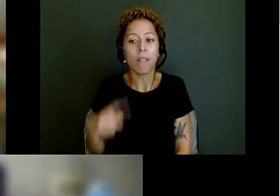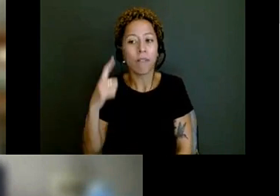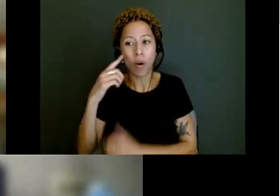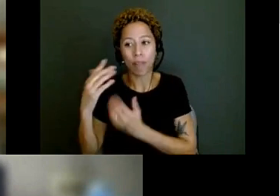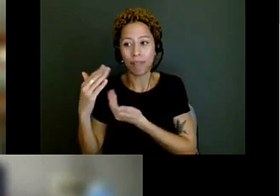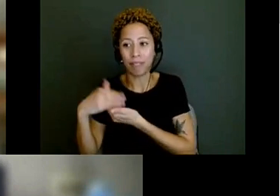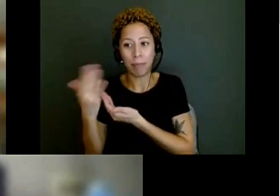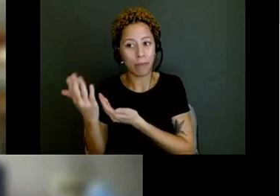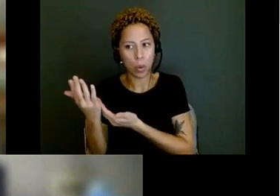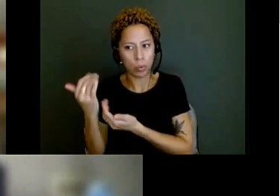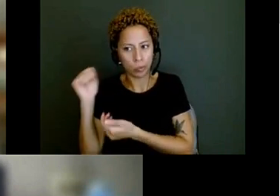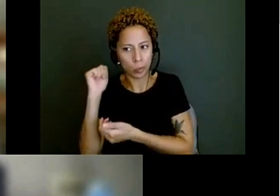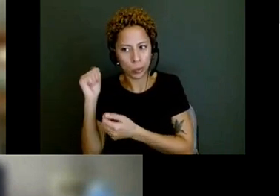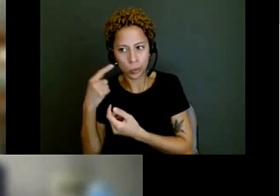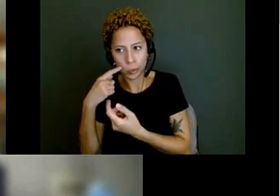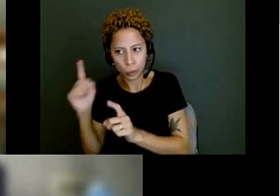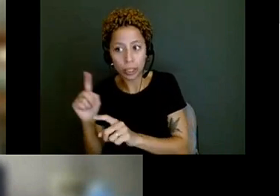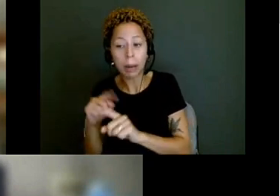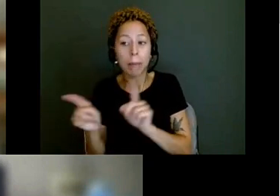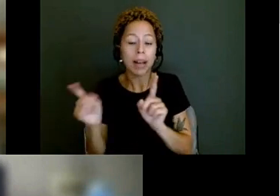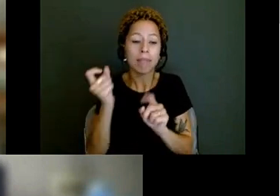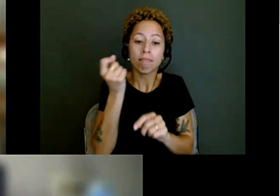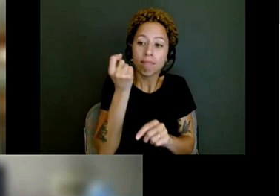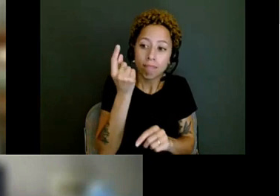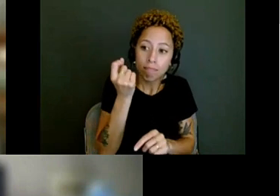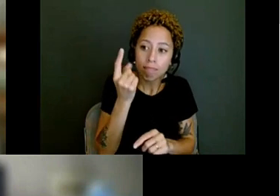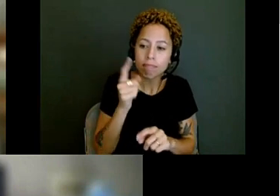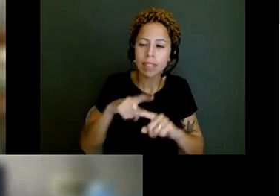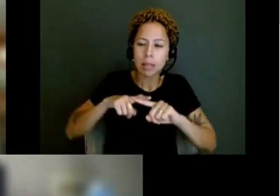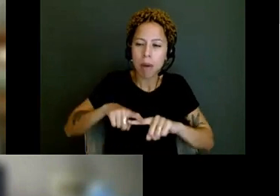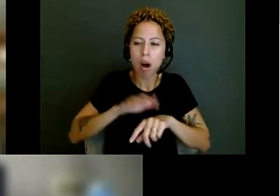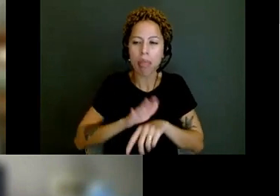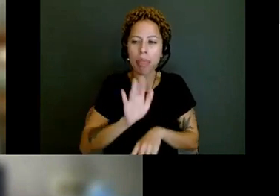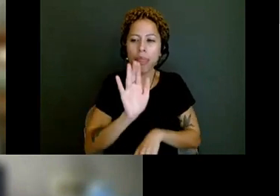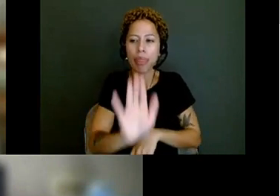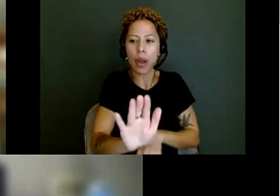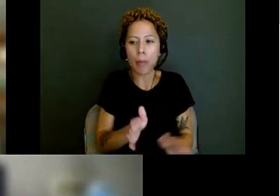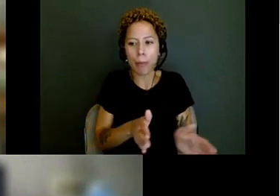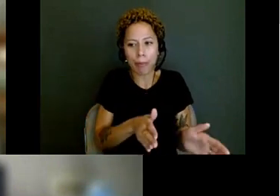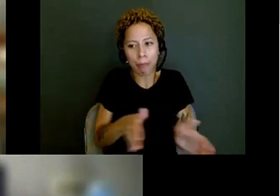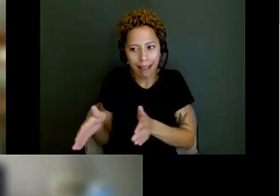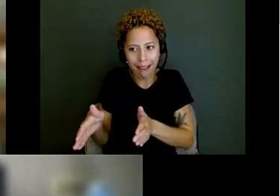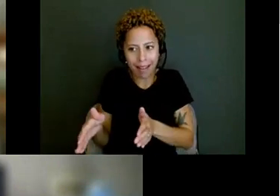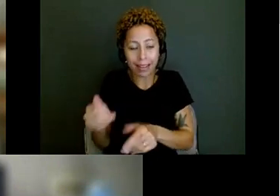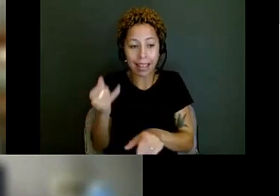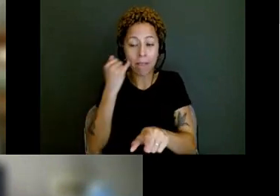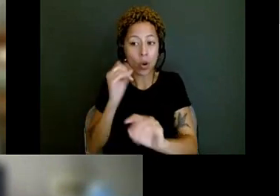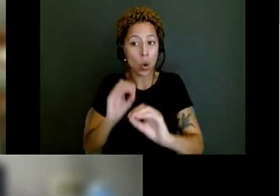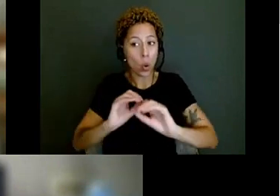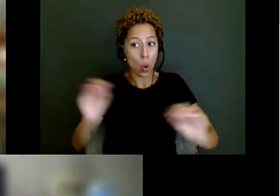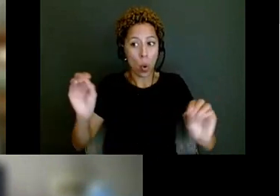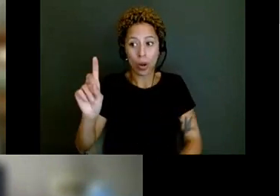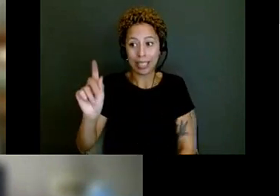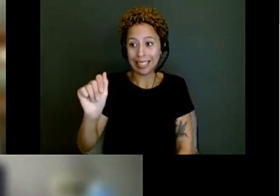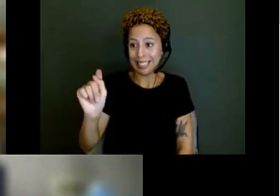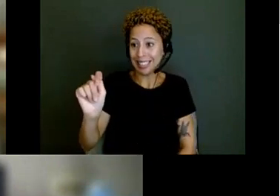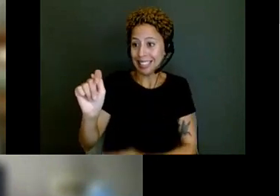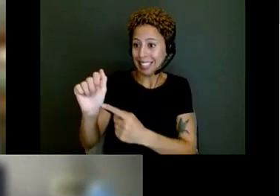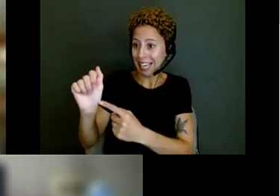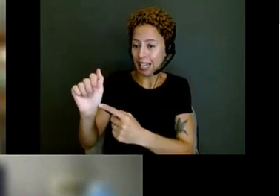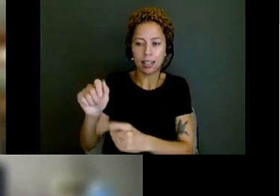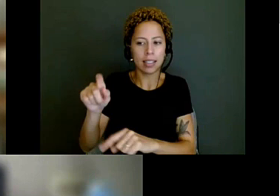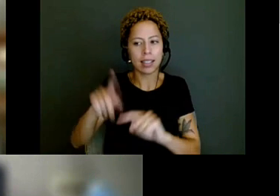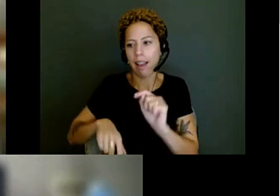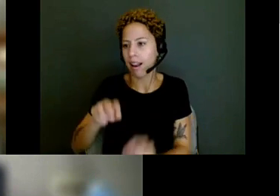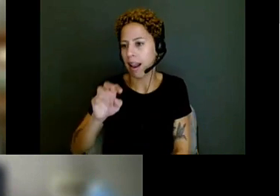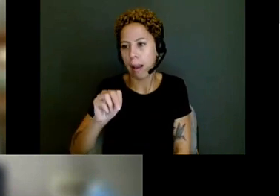what it is it's dependent on the plan that the client has. So if they don't have a data plan, they won't be able to pick up MMS. If they just